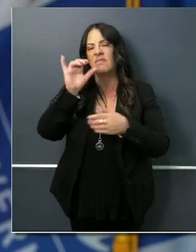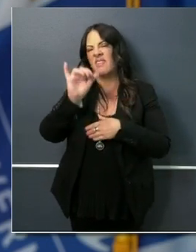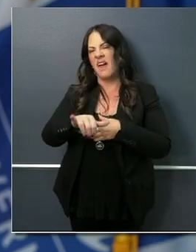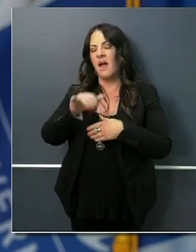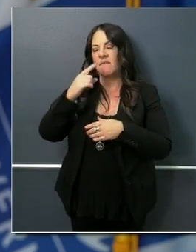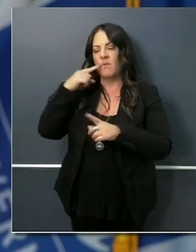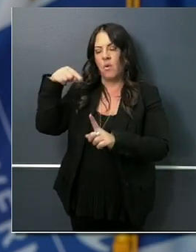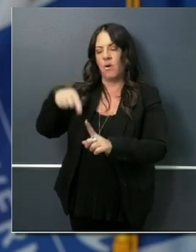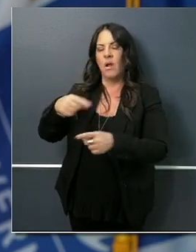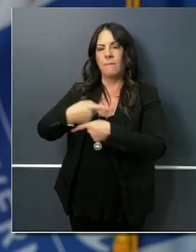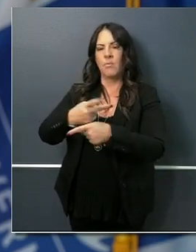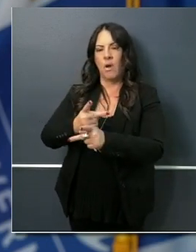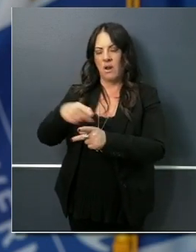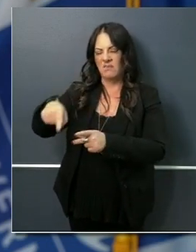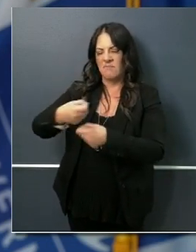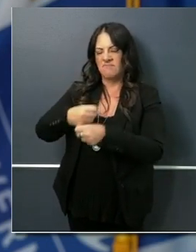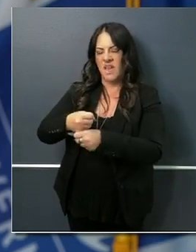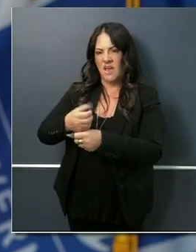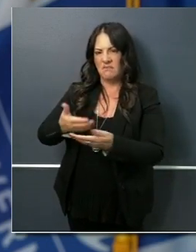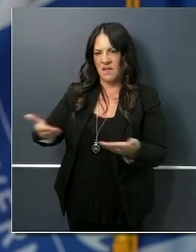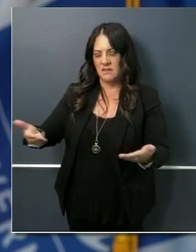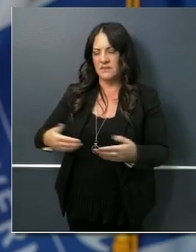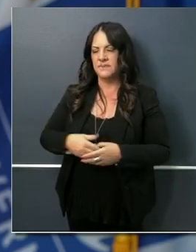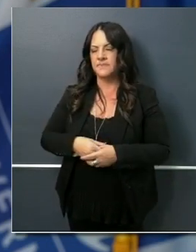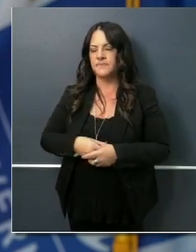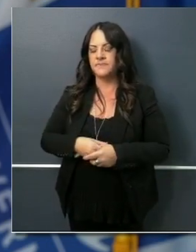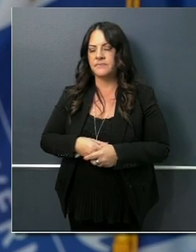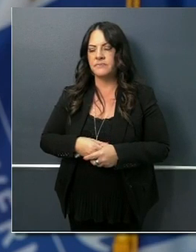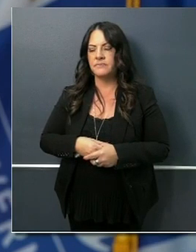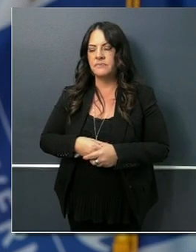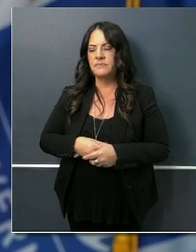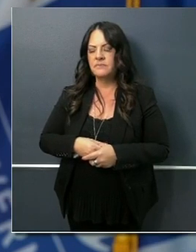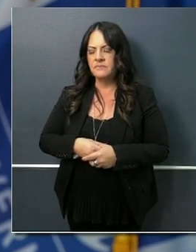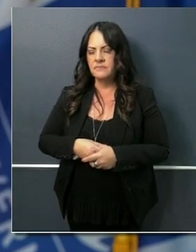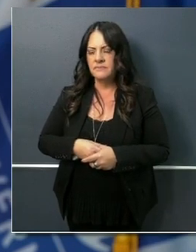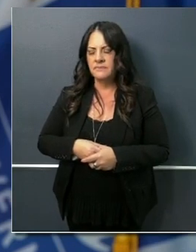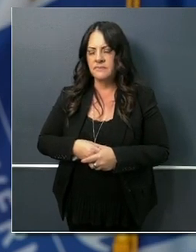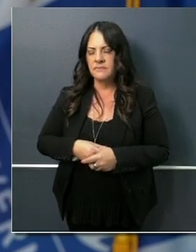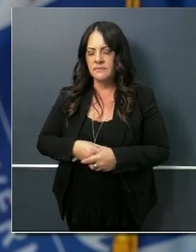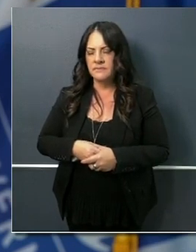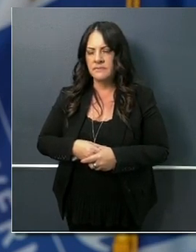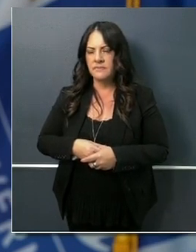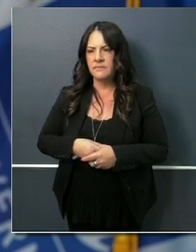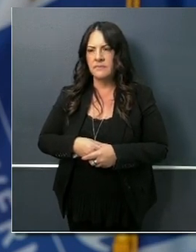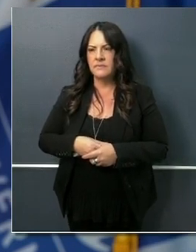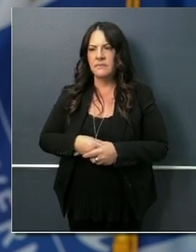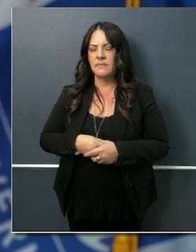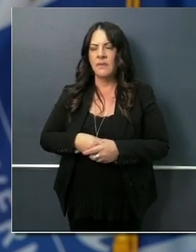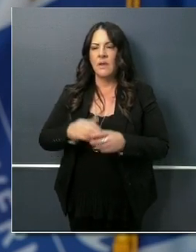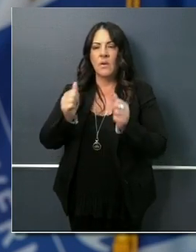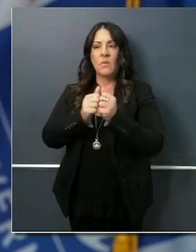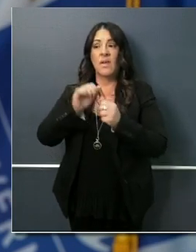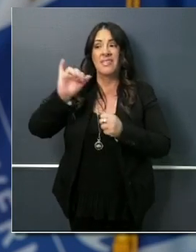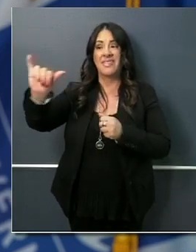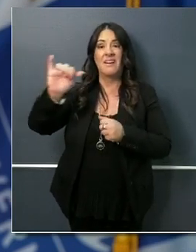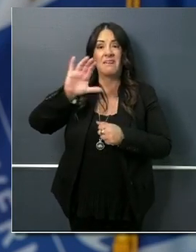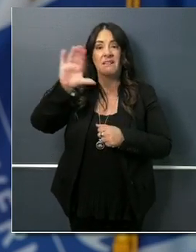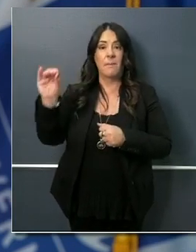products. The issues around the company and its work in